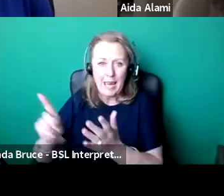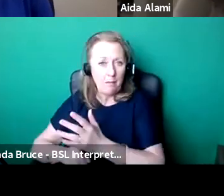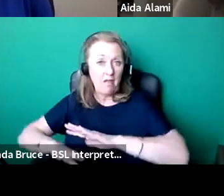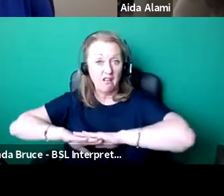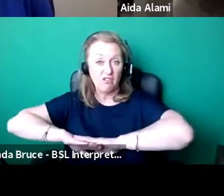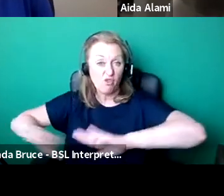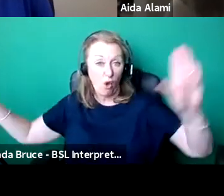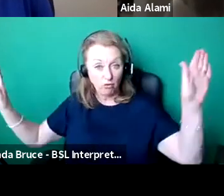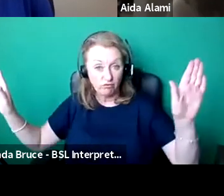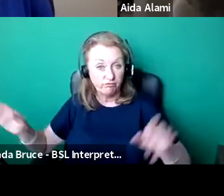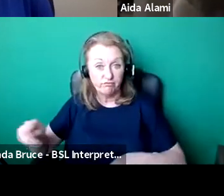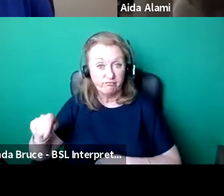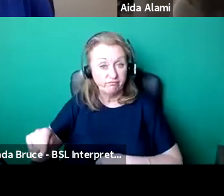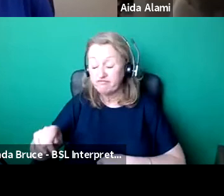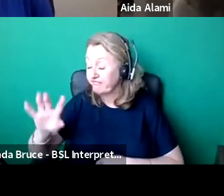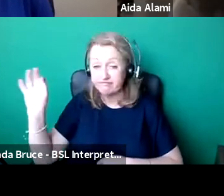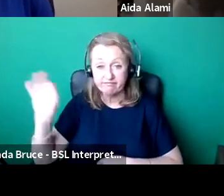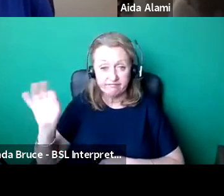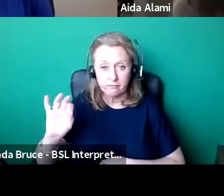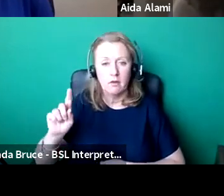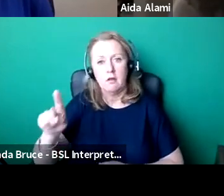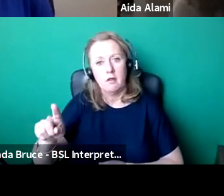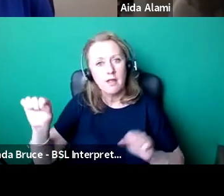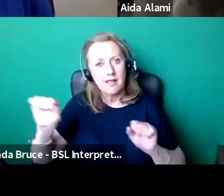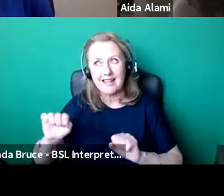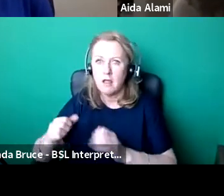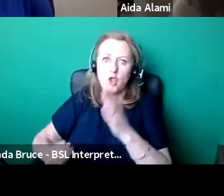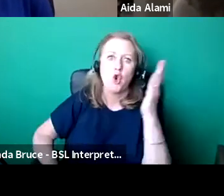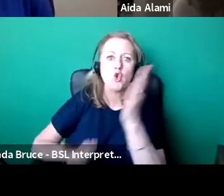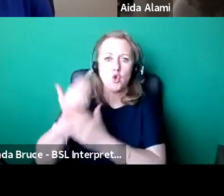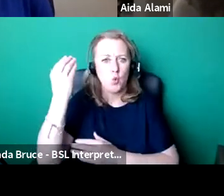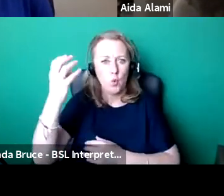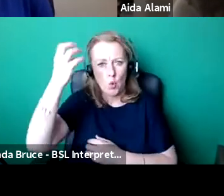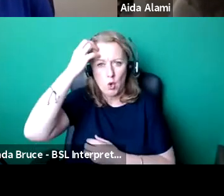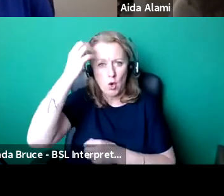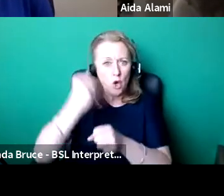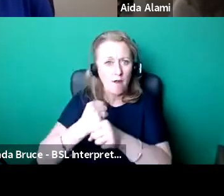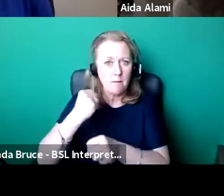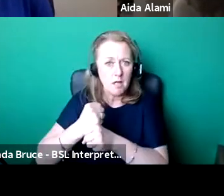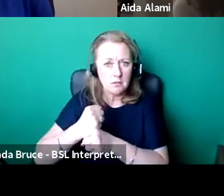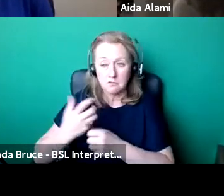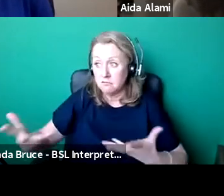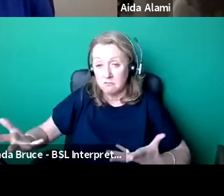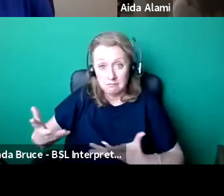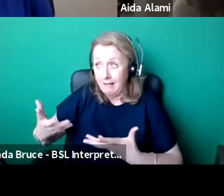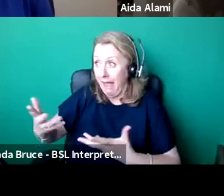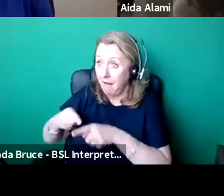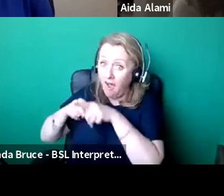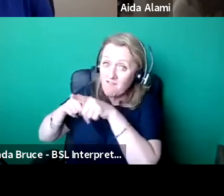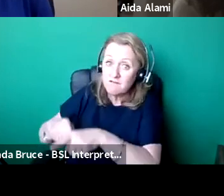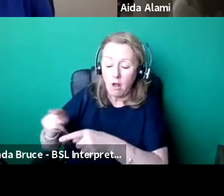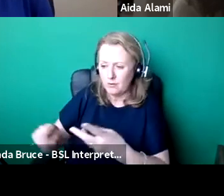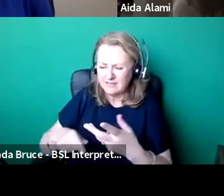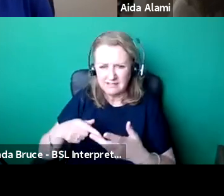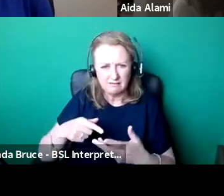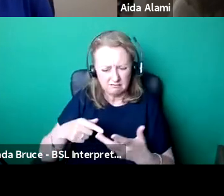the fact that there is yet another new government, I can't even keep track. Is it like the seventh or the